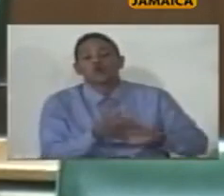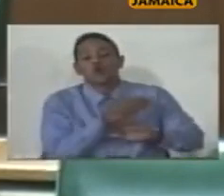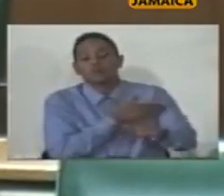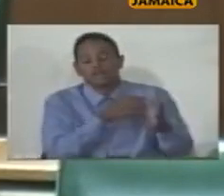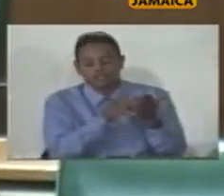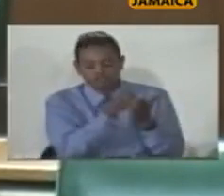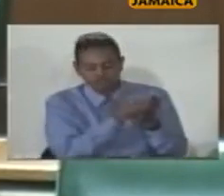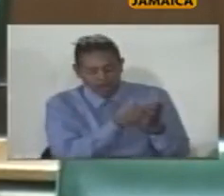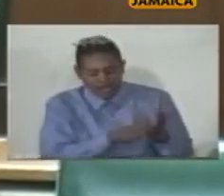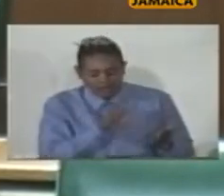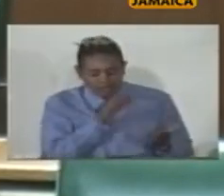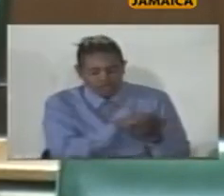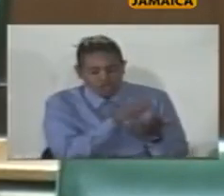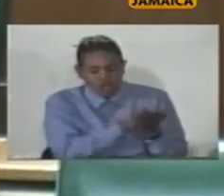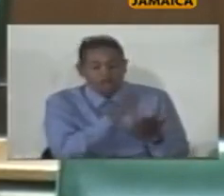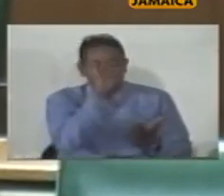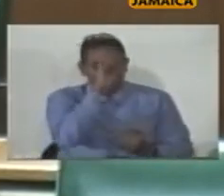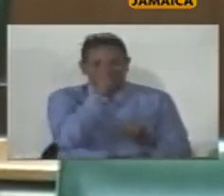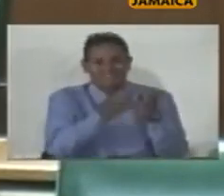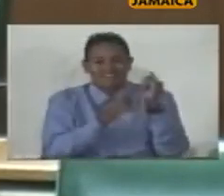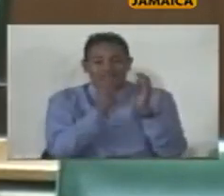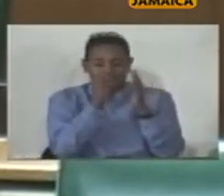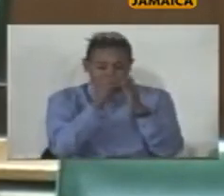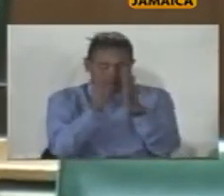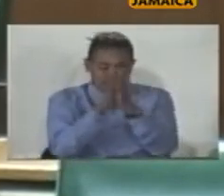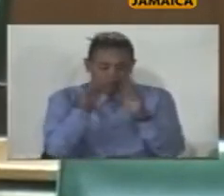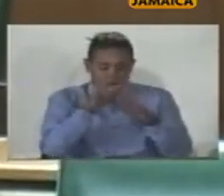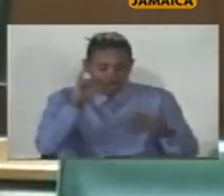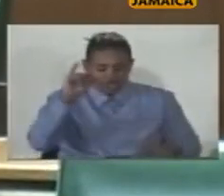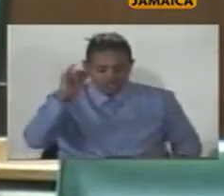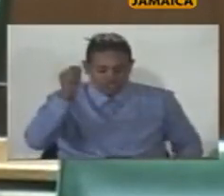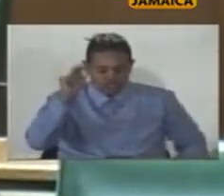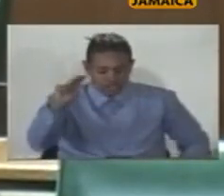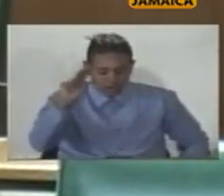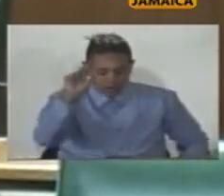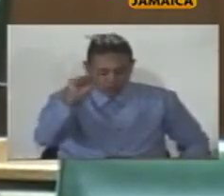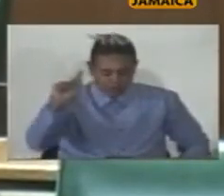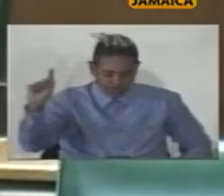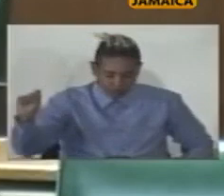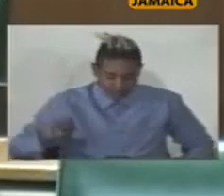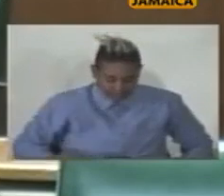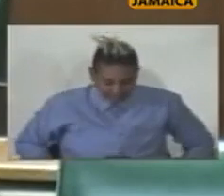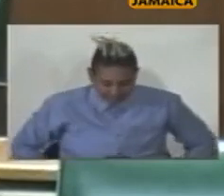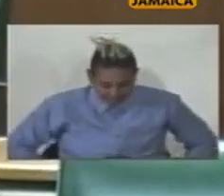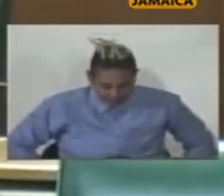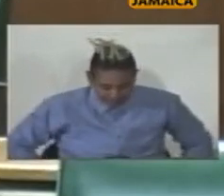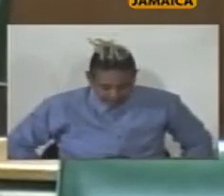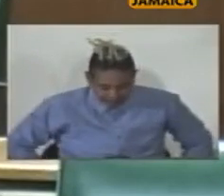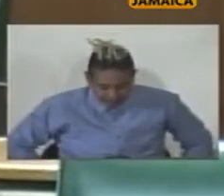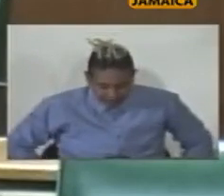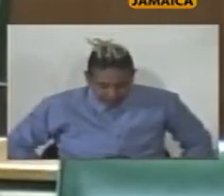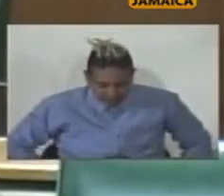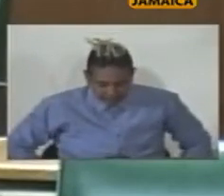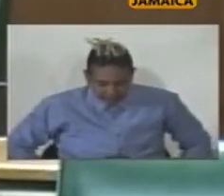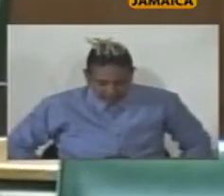The document will be finalized by January 2020. The minister